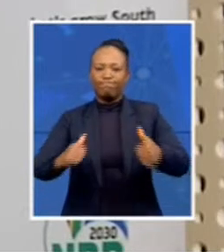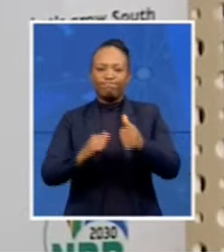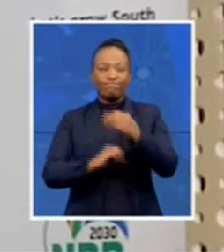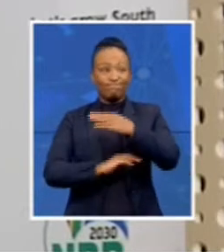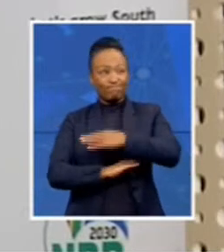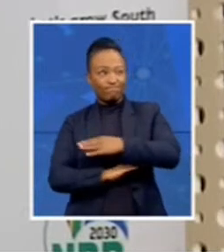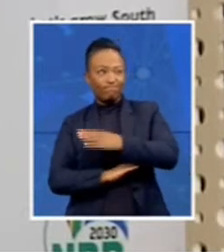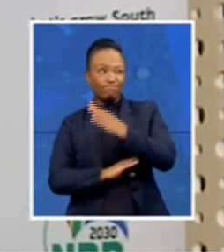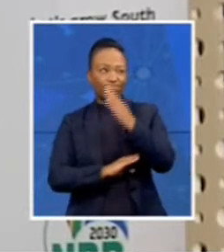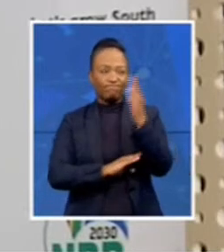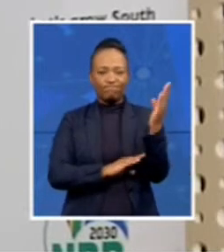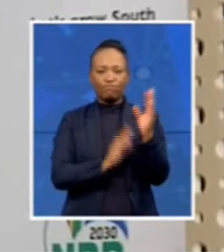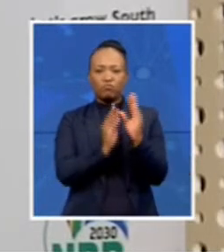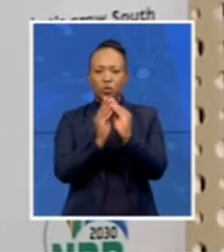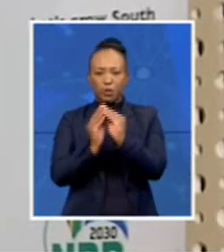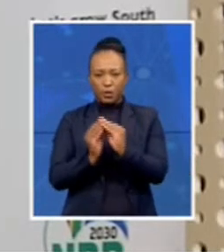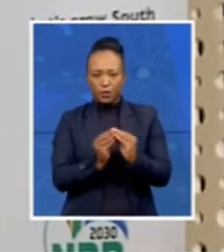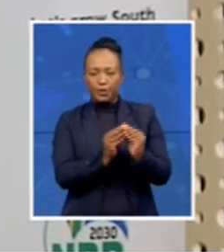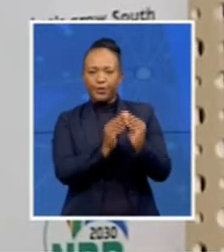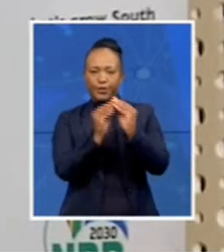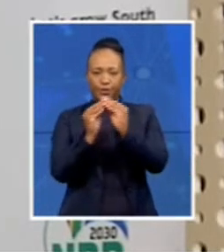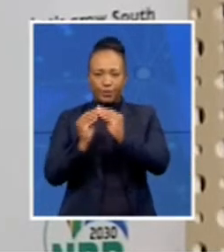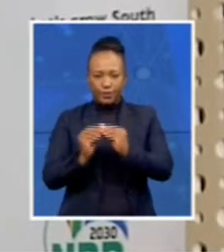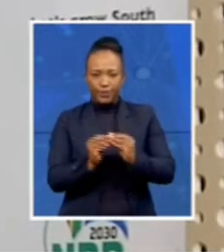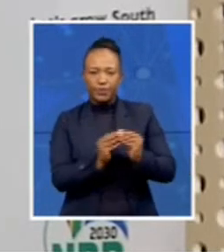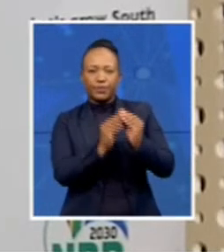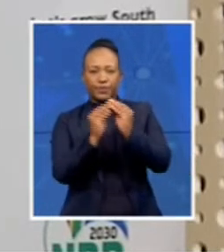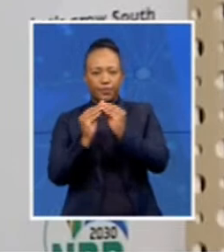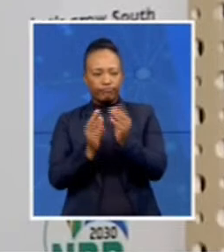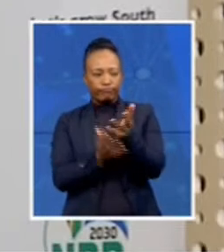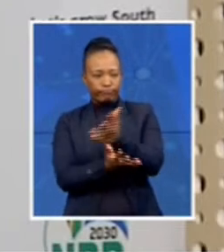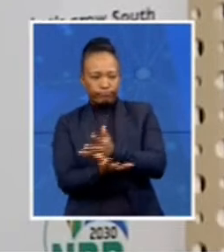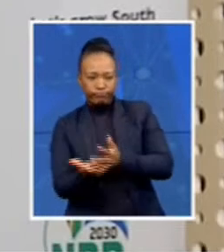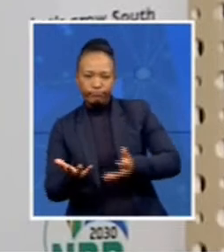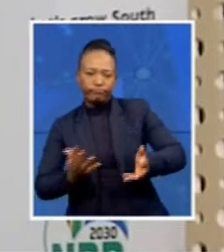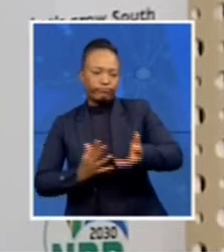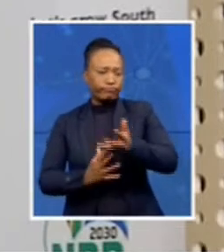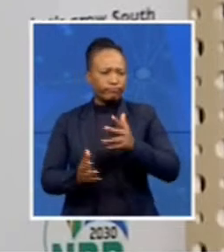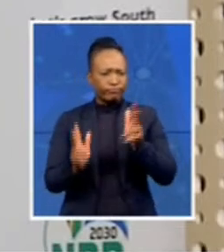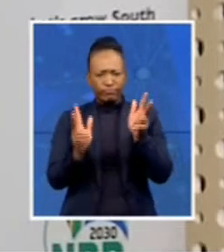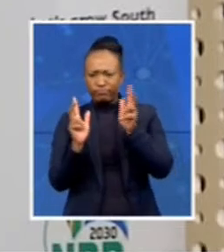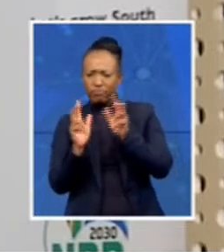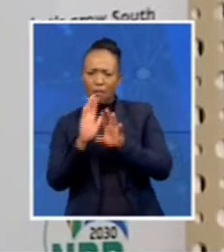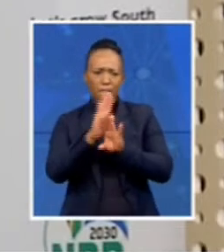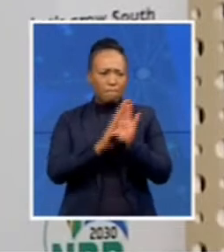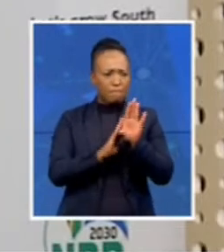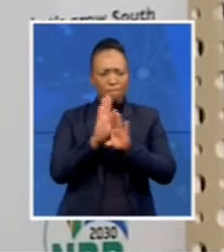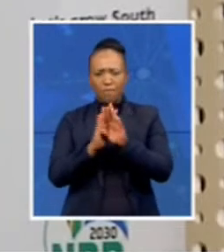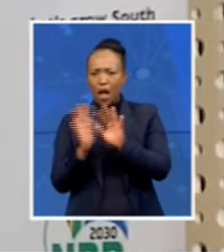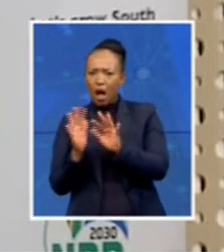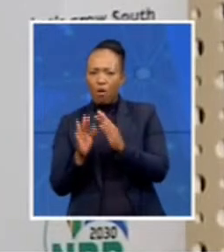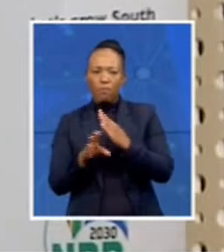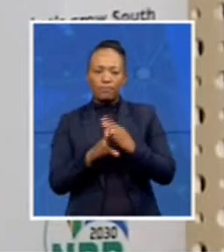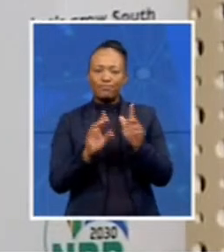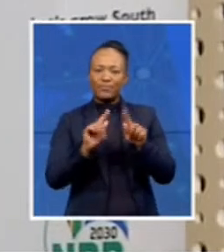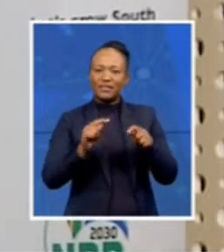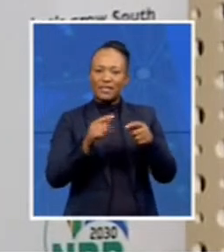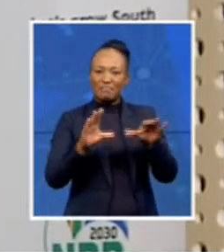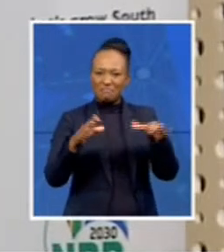details on this matter, progress that is being made by the task team, looking at all points of